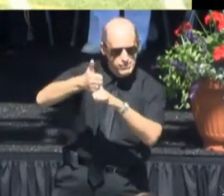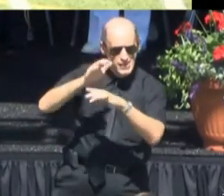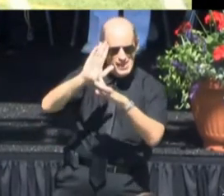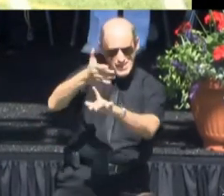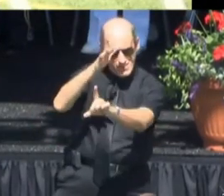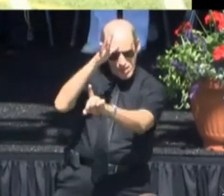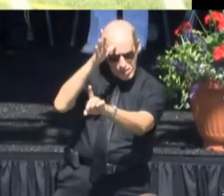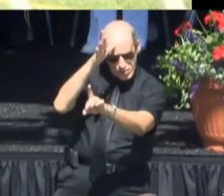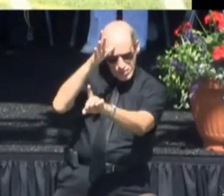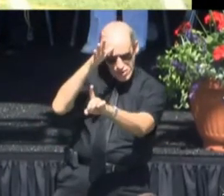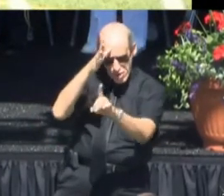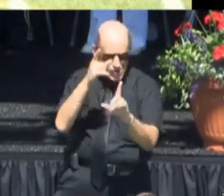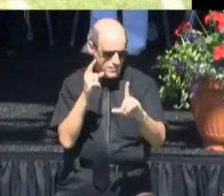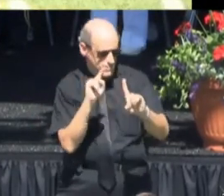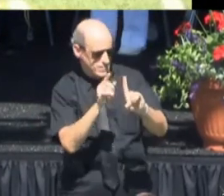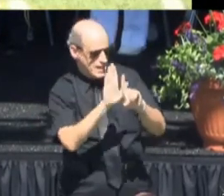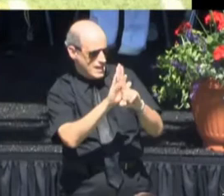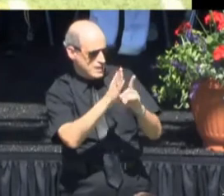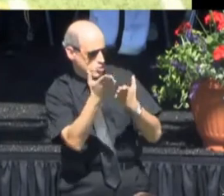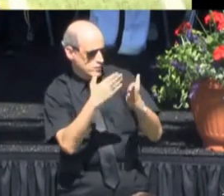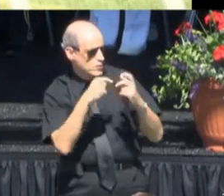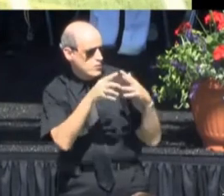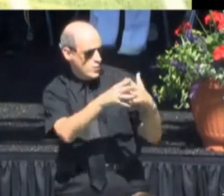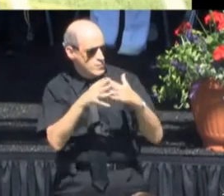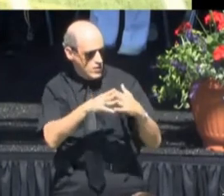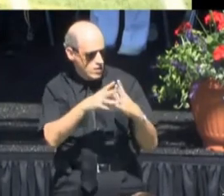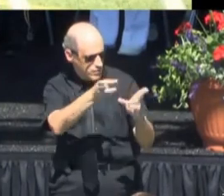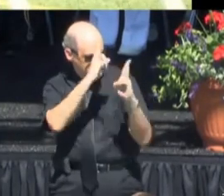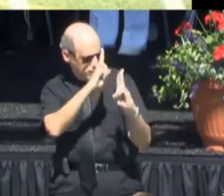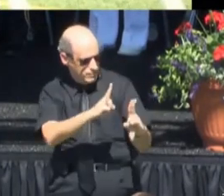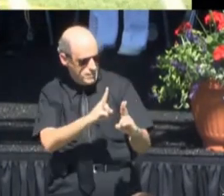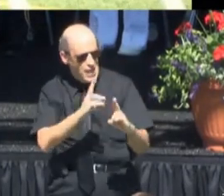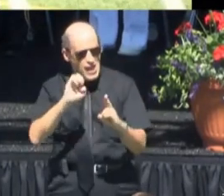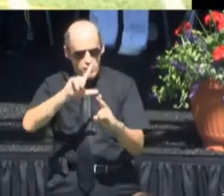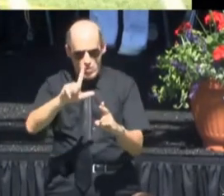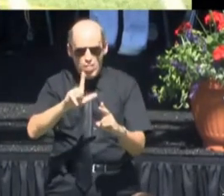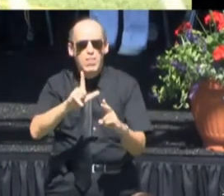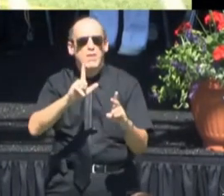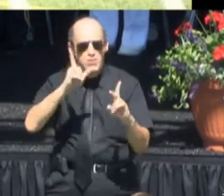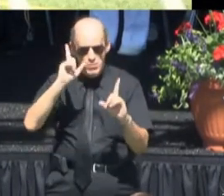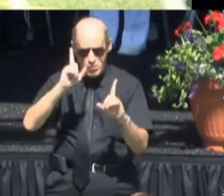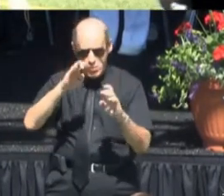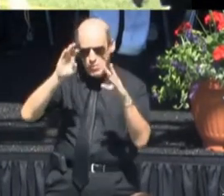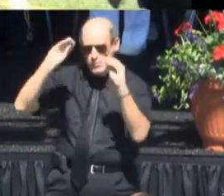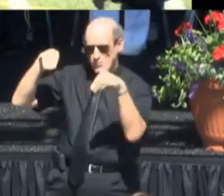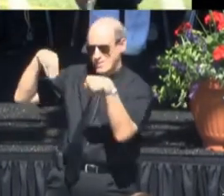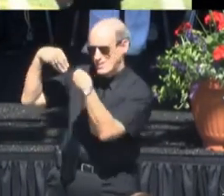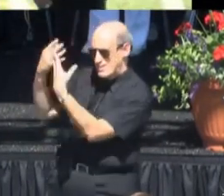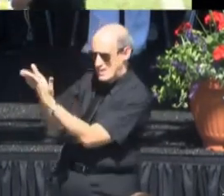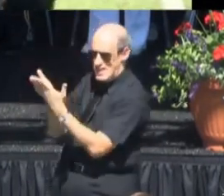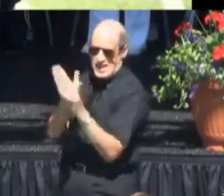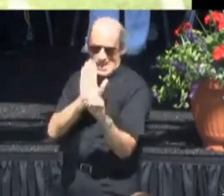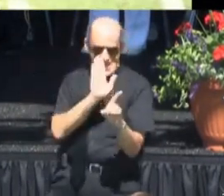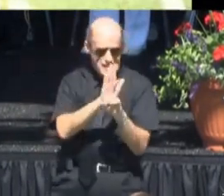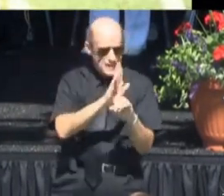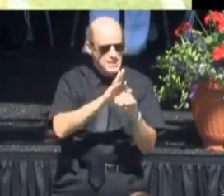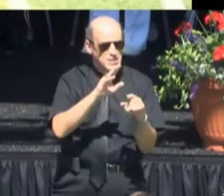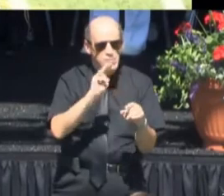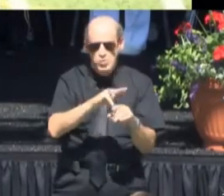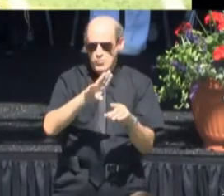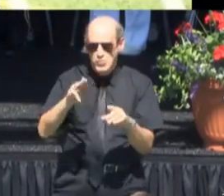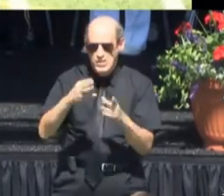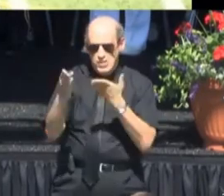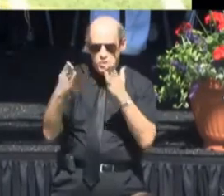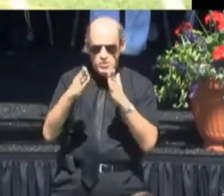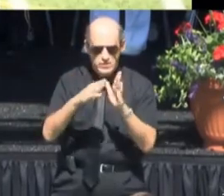recognition of Mr. Mattis's service to our nation, Admiral Busby will present Secretary Mattis with his father's Merchant Marine Service decorations.